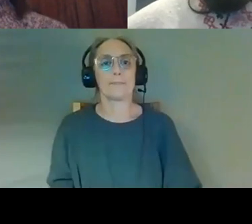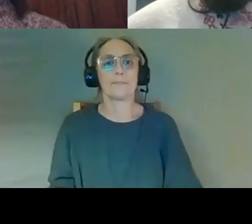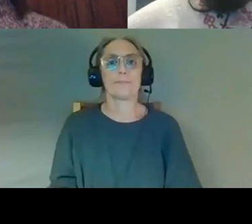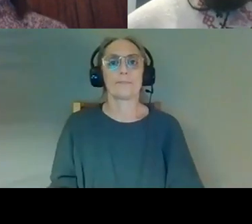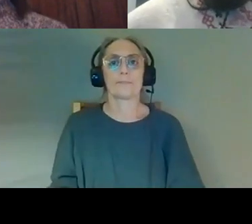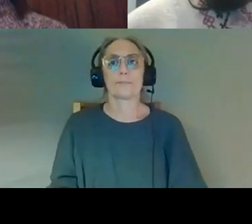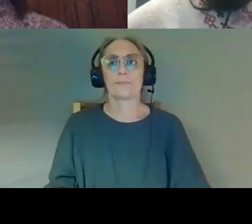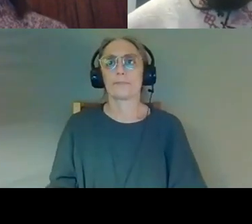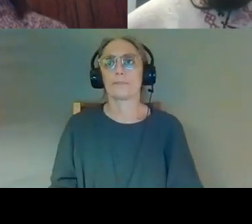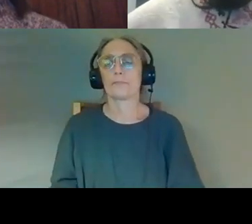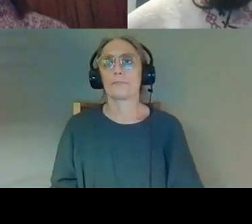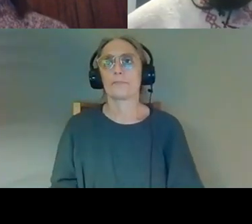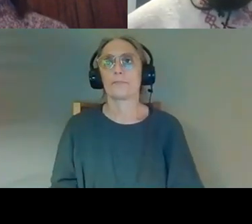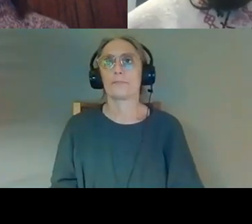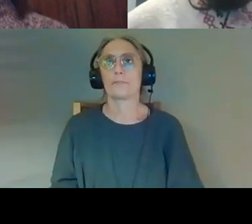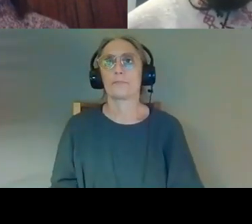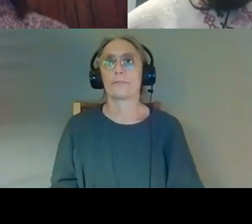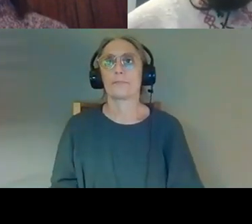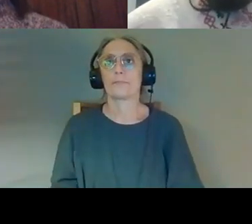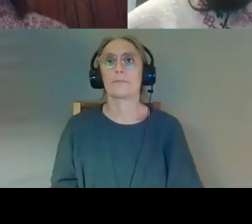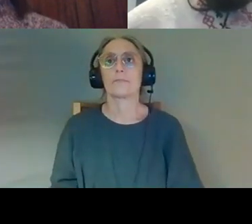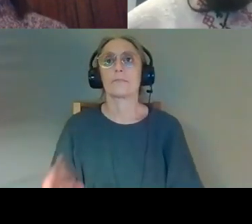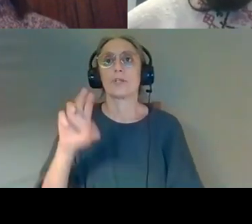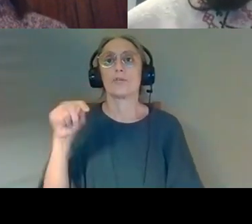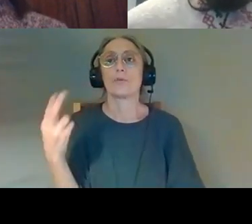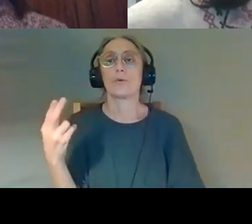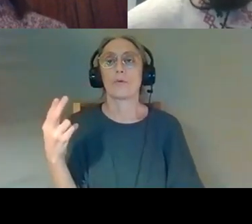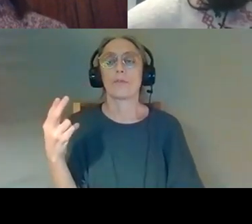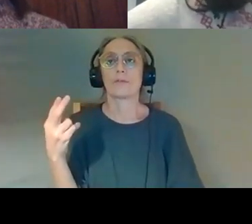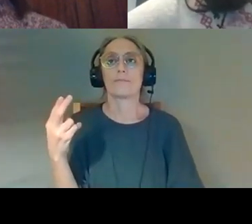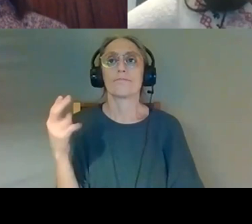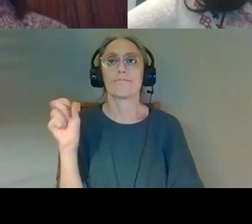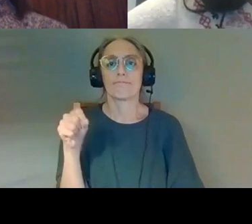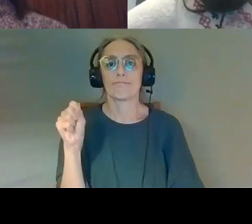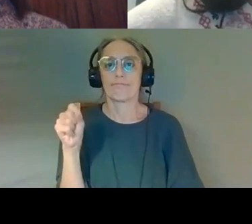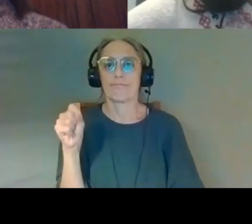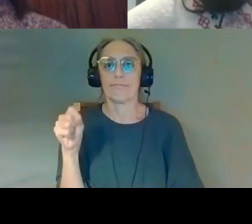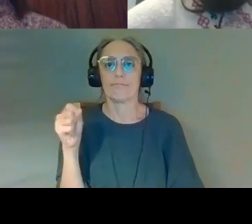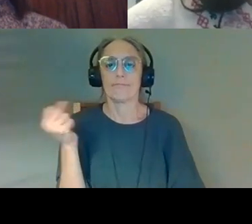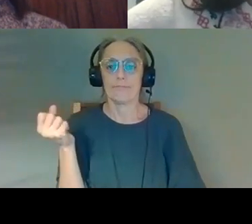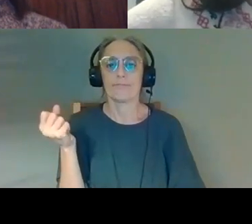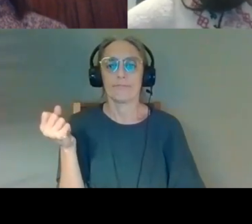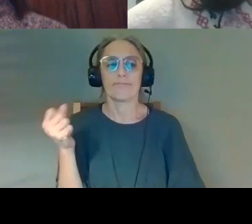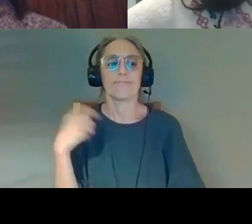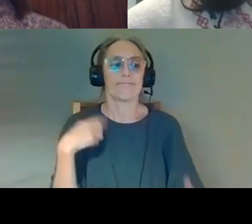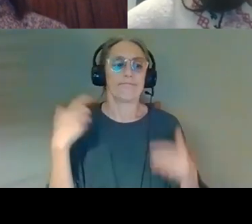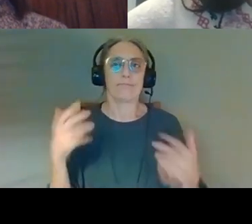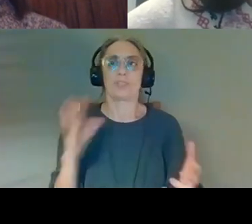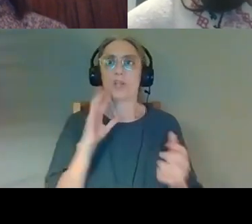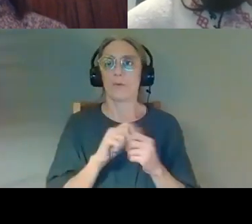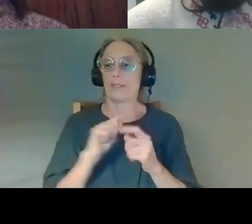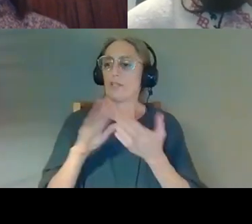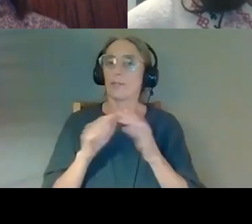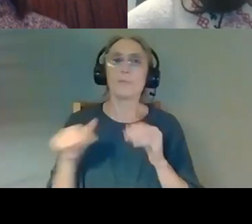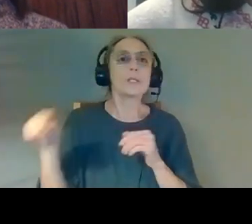Yeah, I think that in general for me as well, like talking to community members and working with them directly has opened